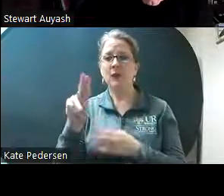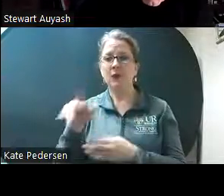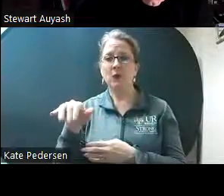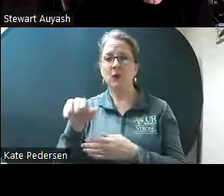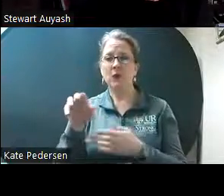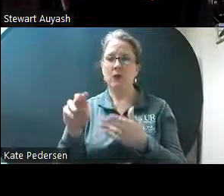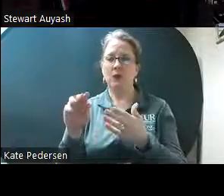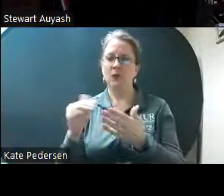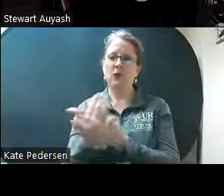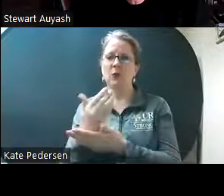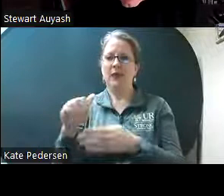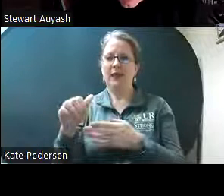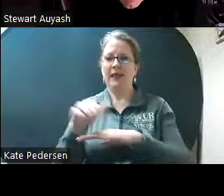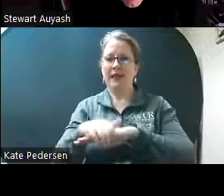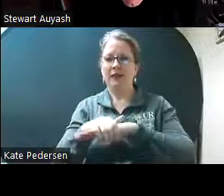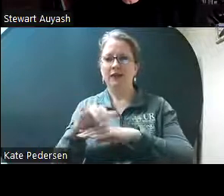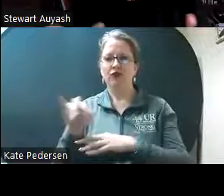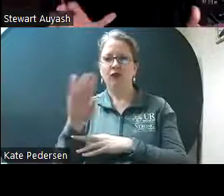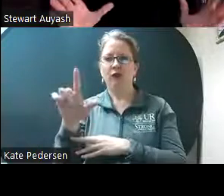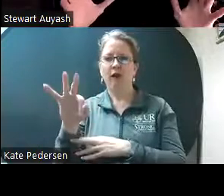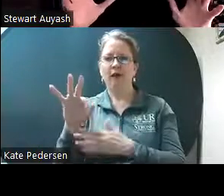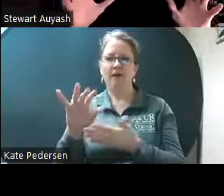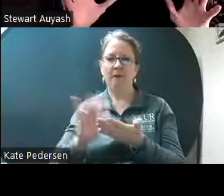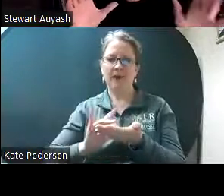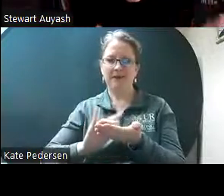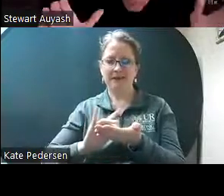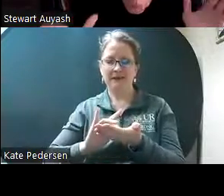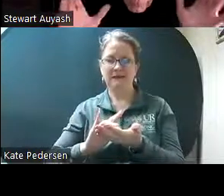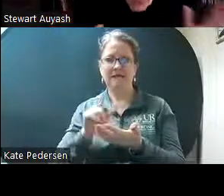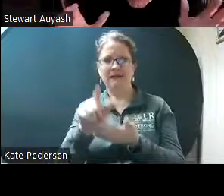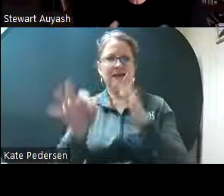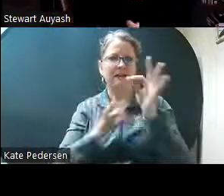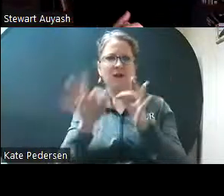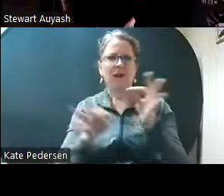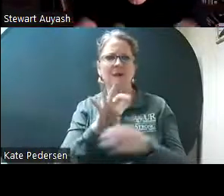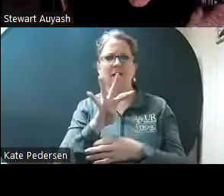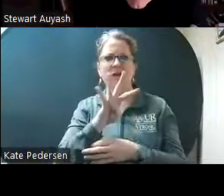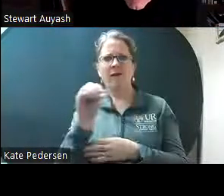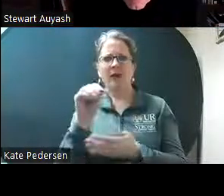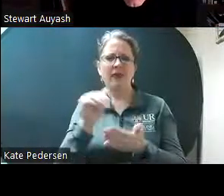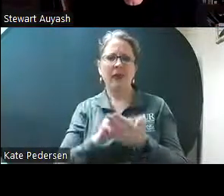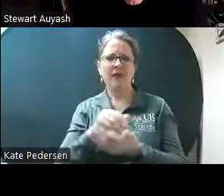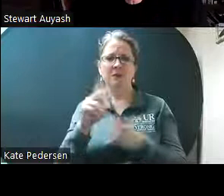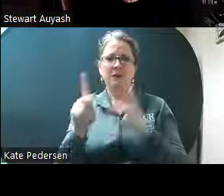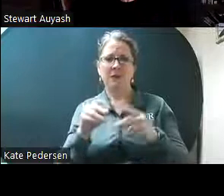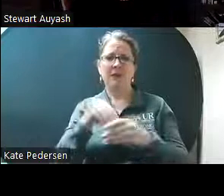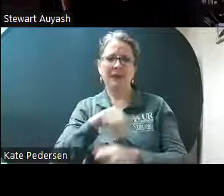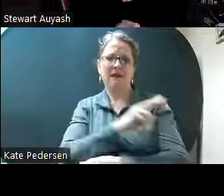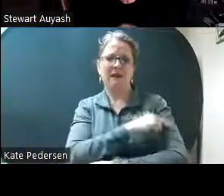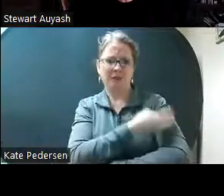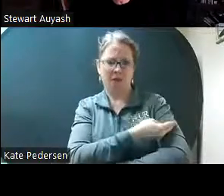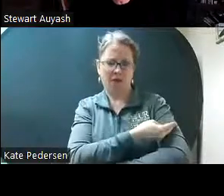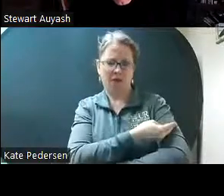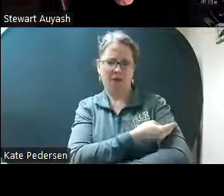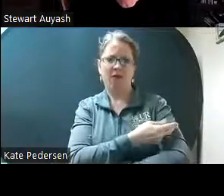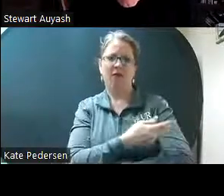Medicine that's just described for 40,000 hospitalized medical patients. I'm